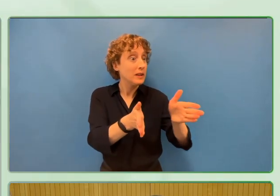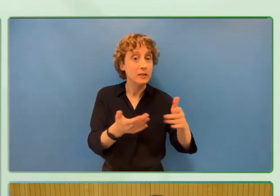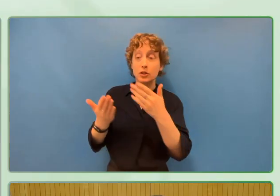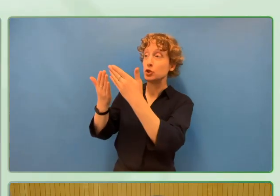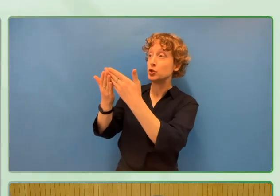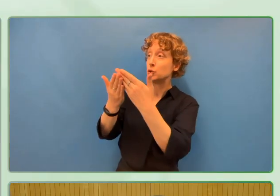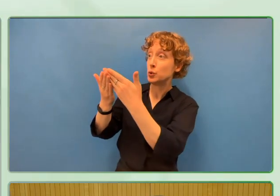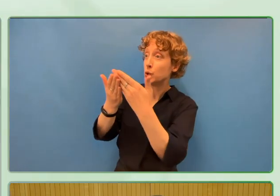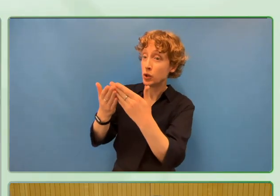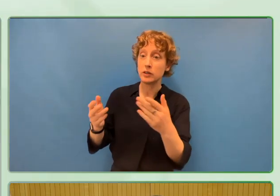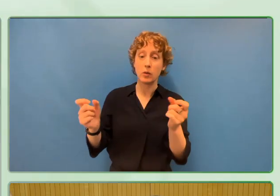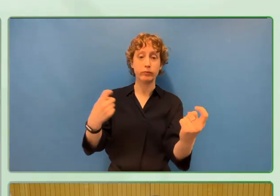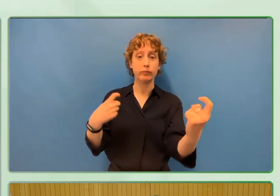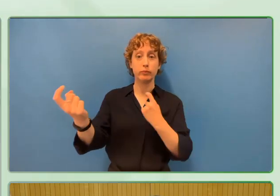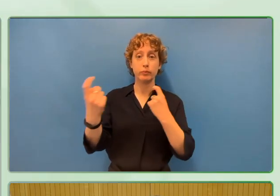and